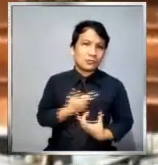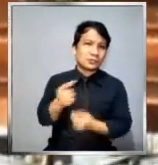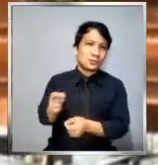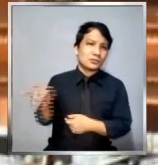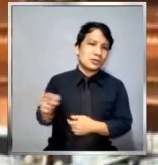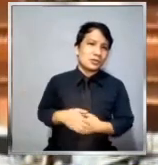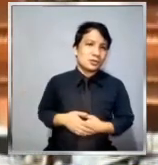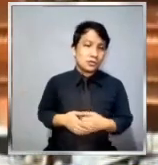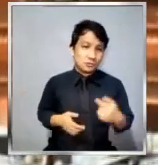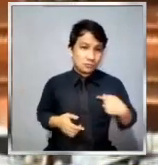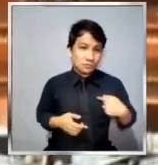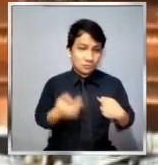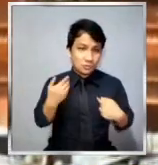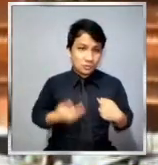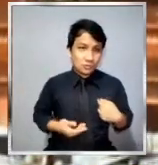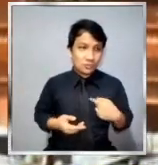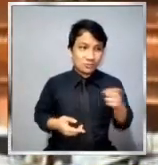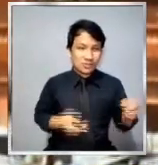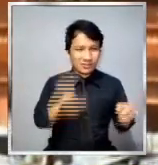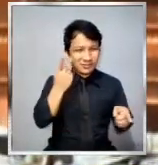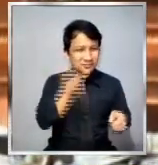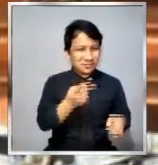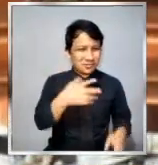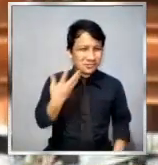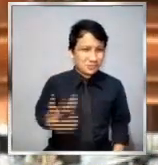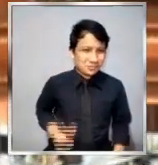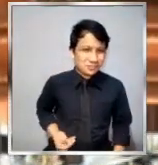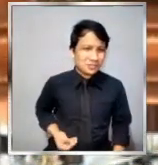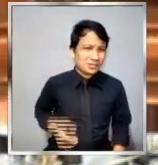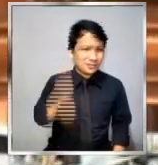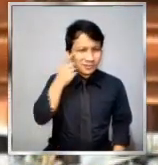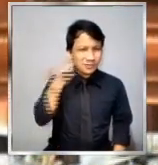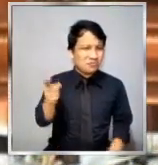yung corruption. Wala ka doon sa ano.